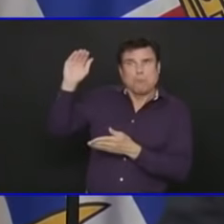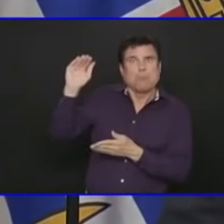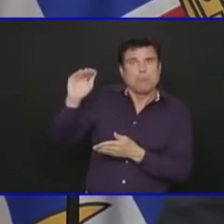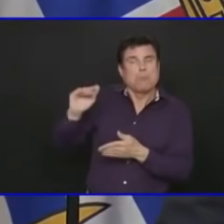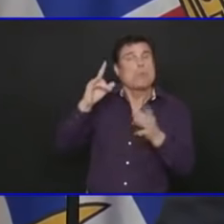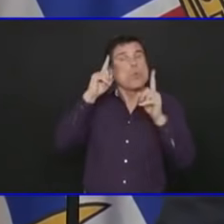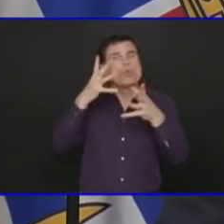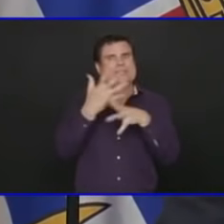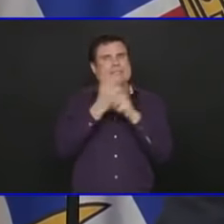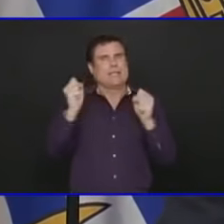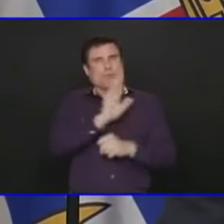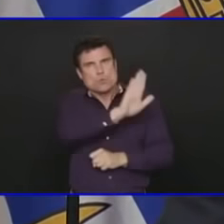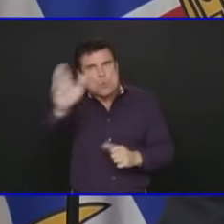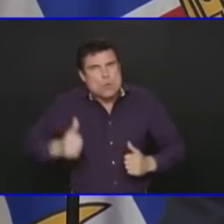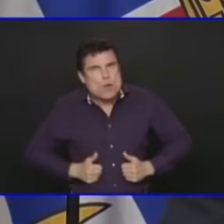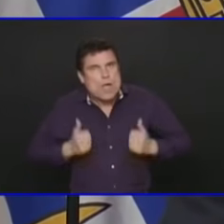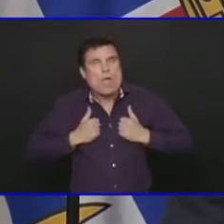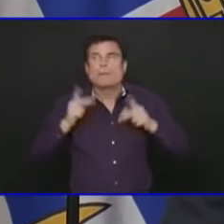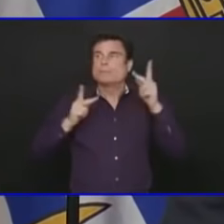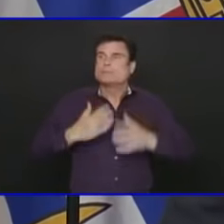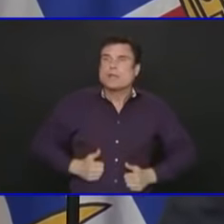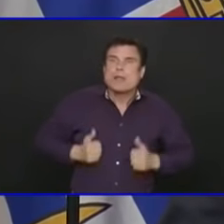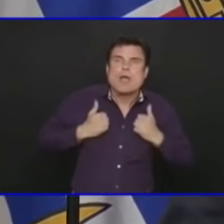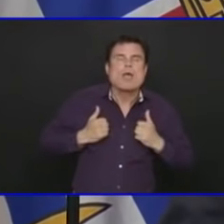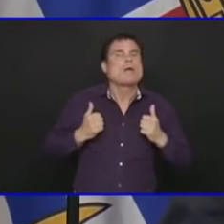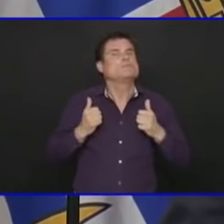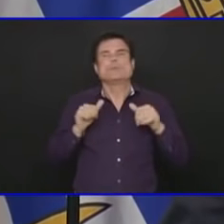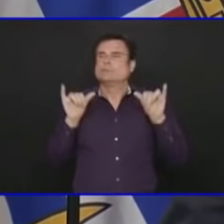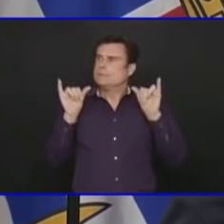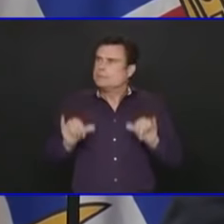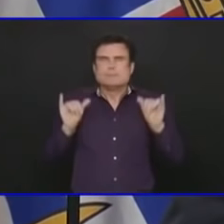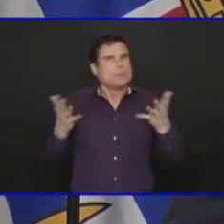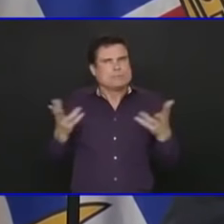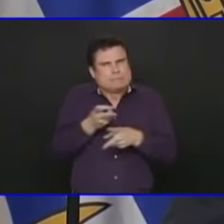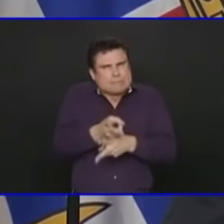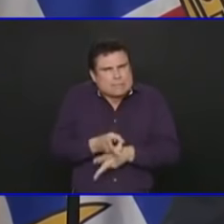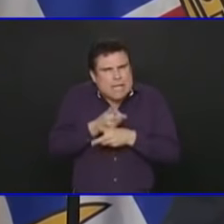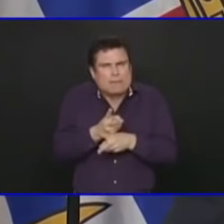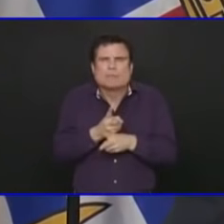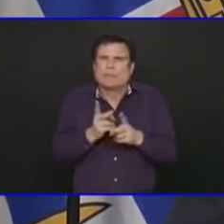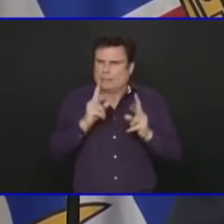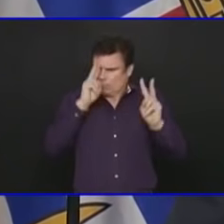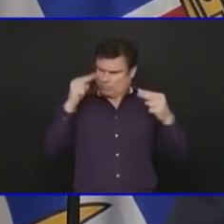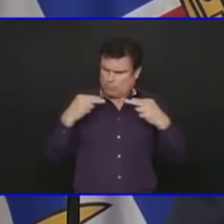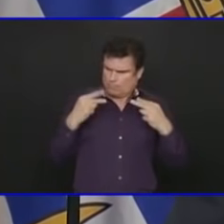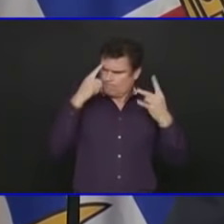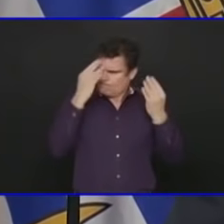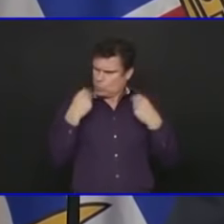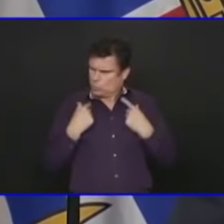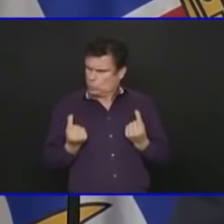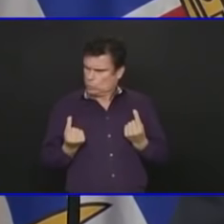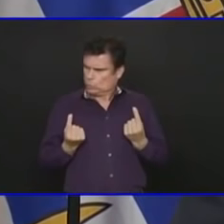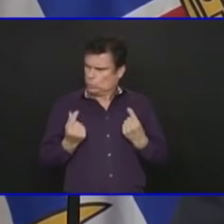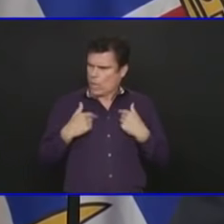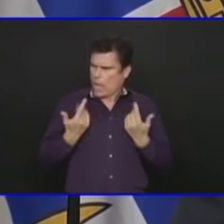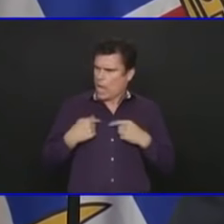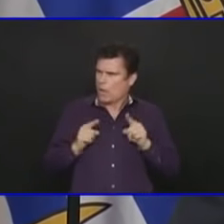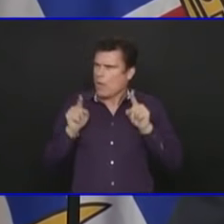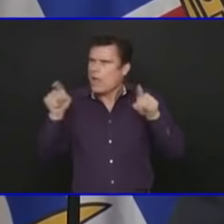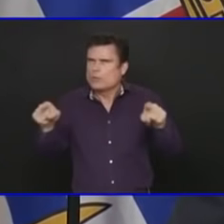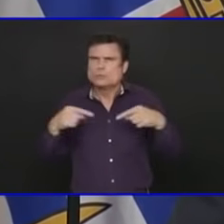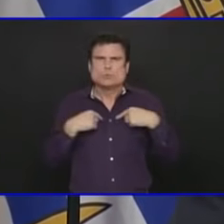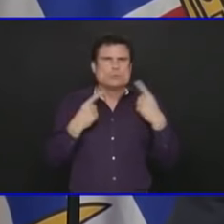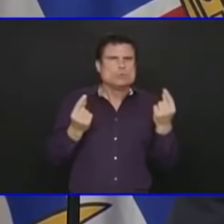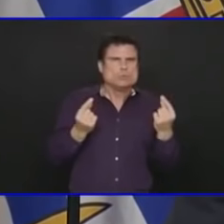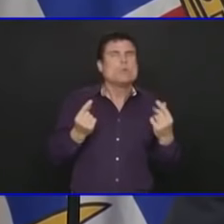our pandemic here in BC. We all want to keep our province safe and to create the opportunities to connect